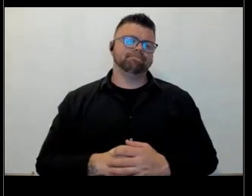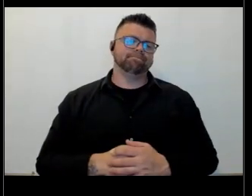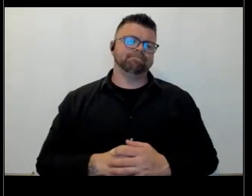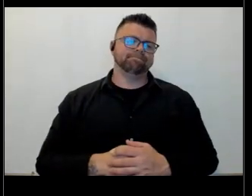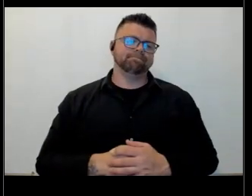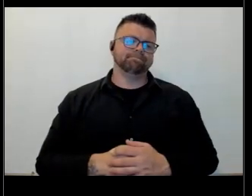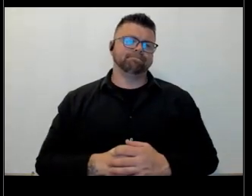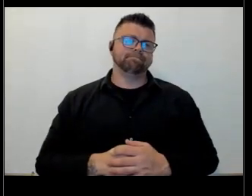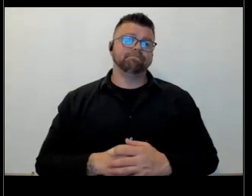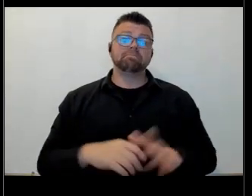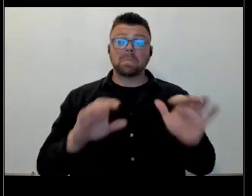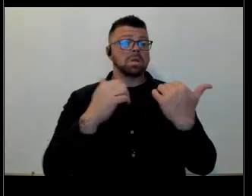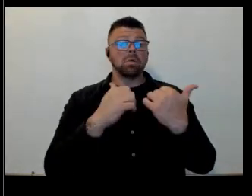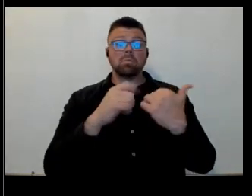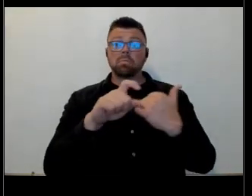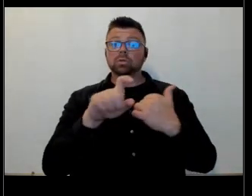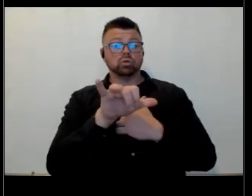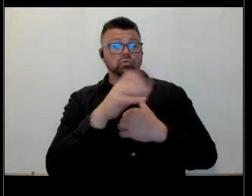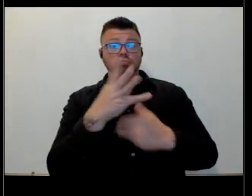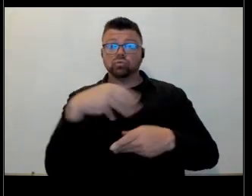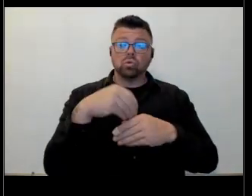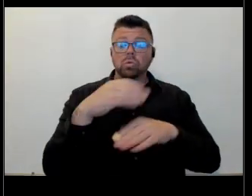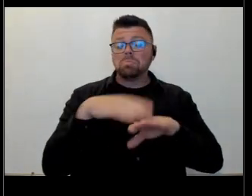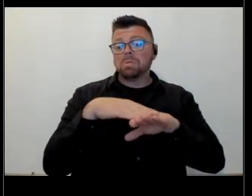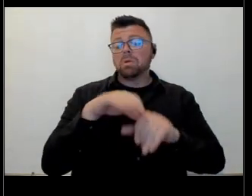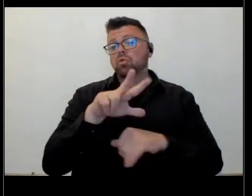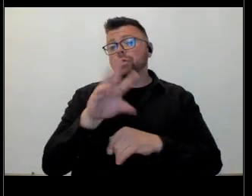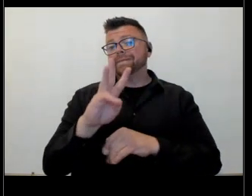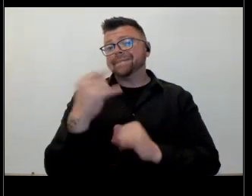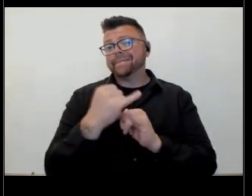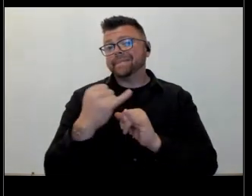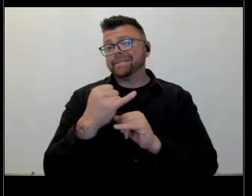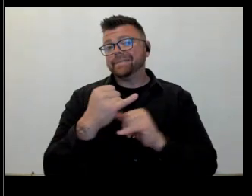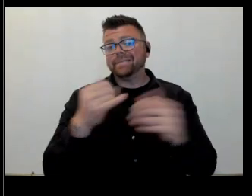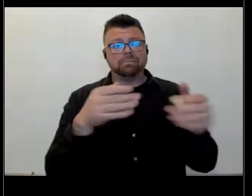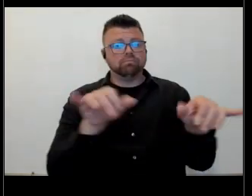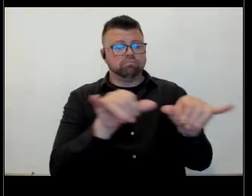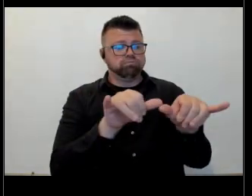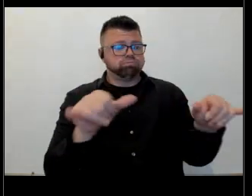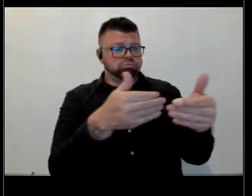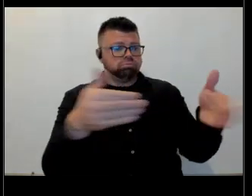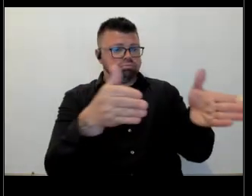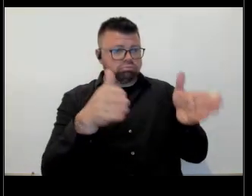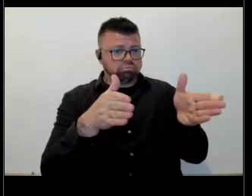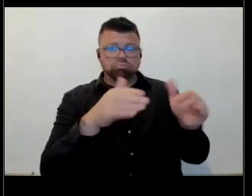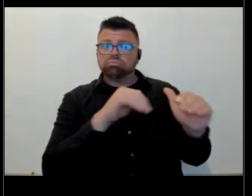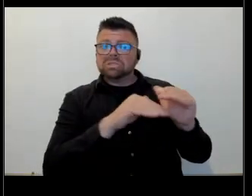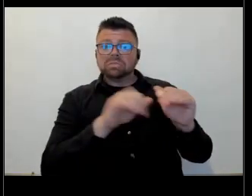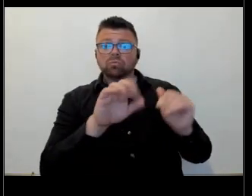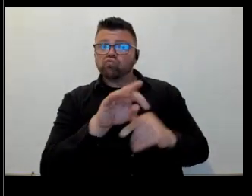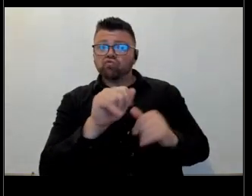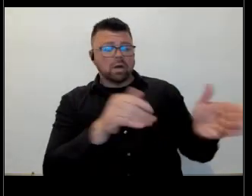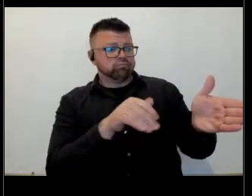The area must also have a minimum 36-inch wide accessible route.